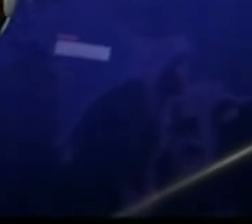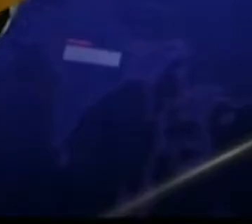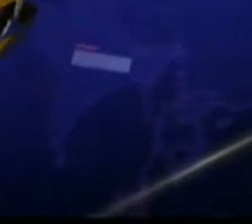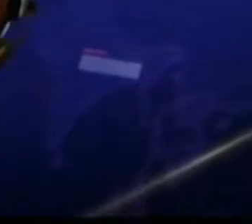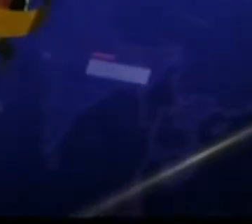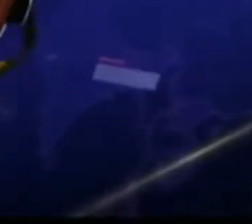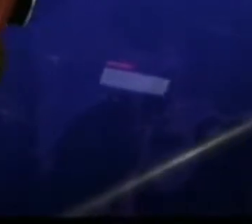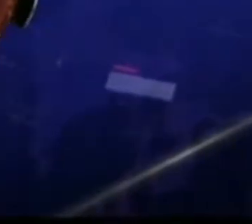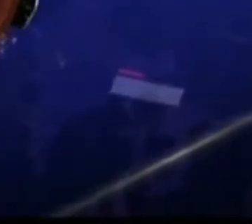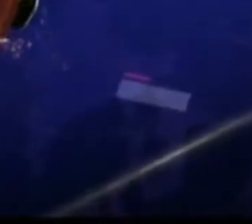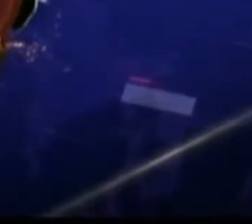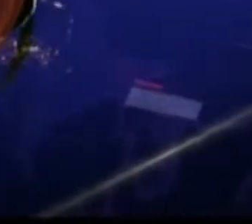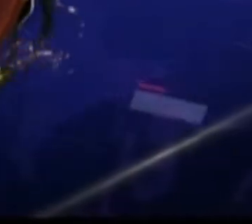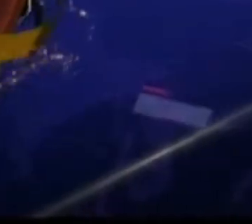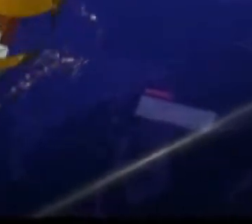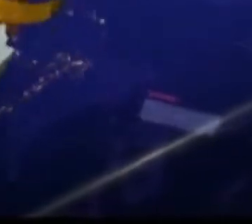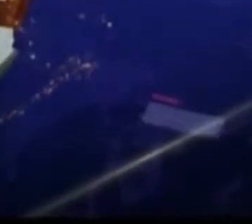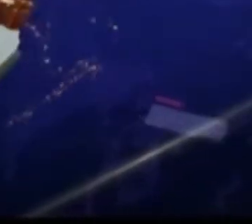so